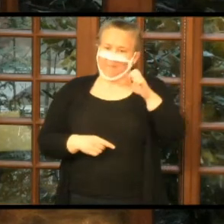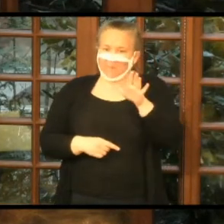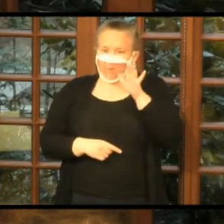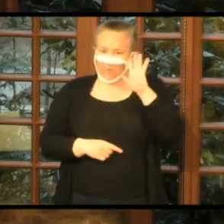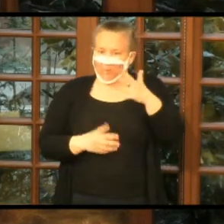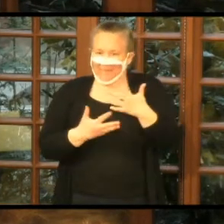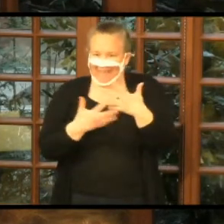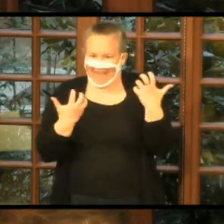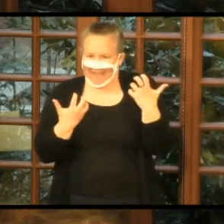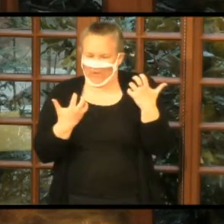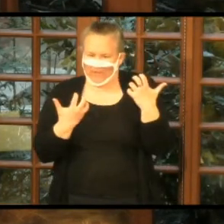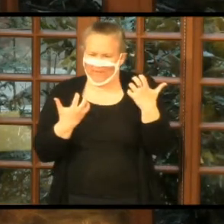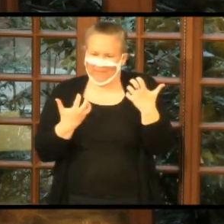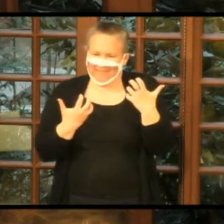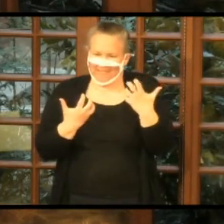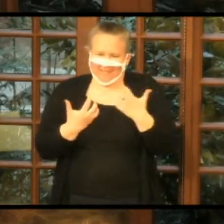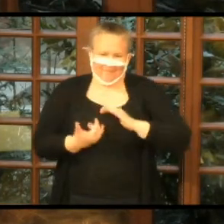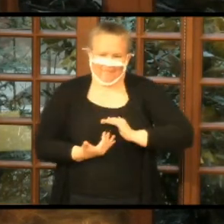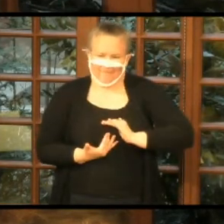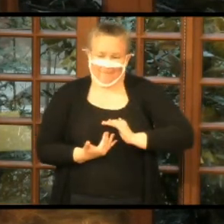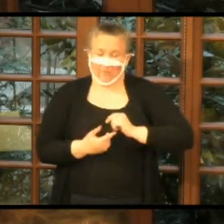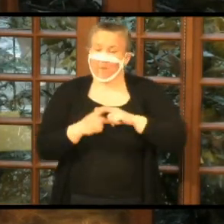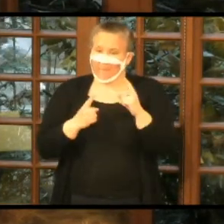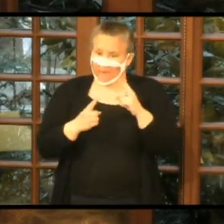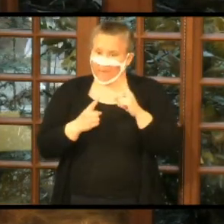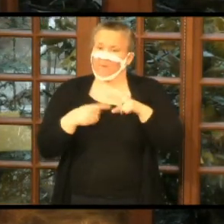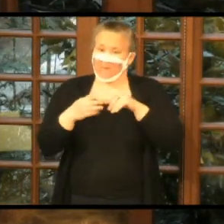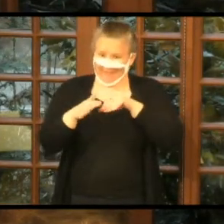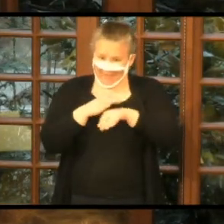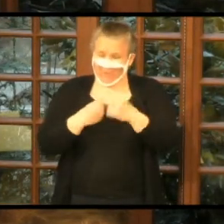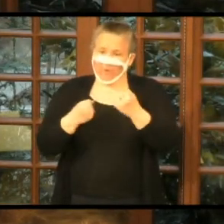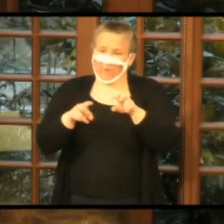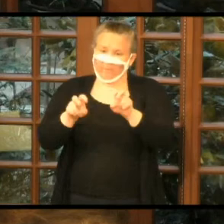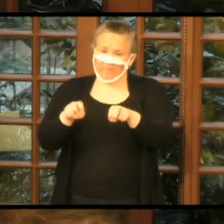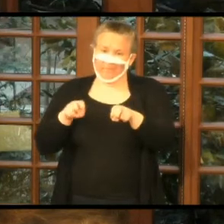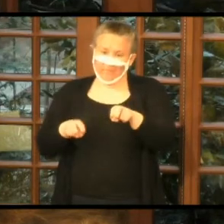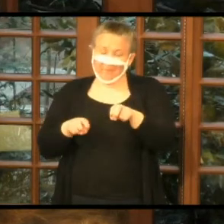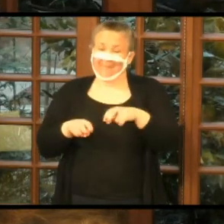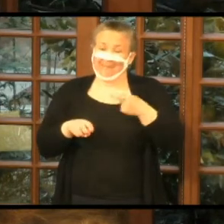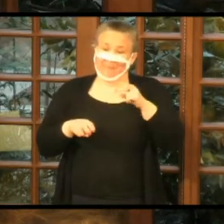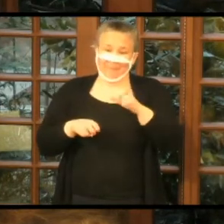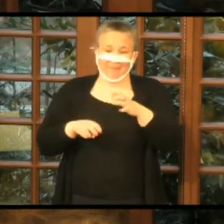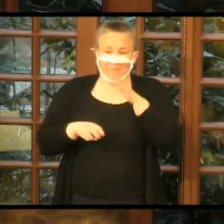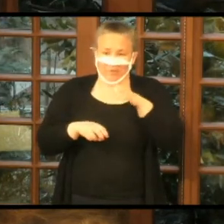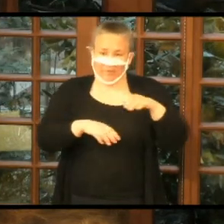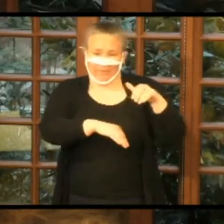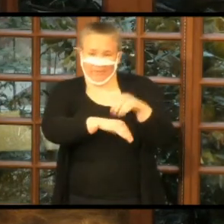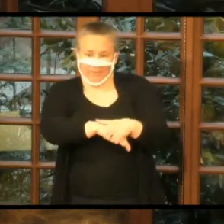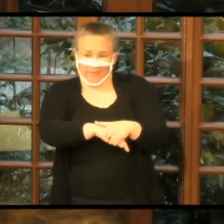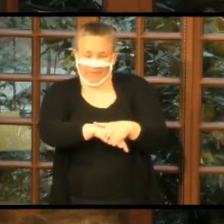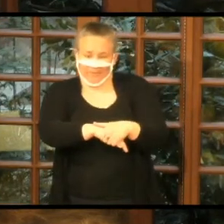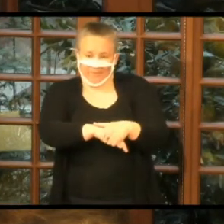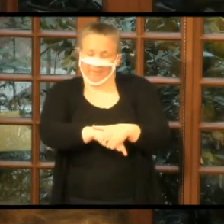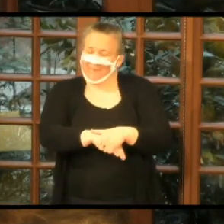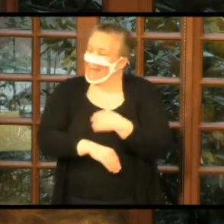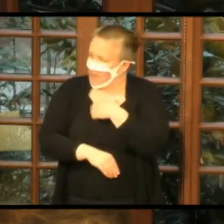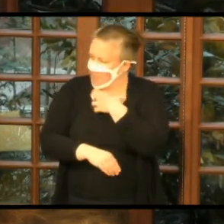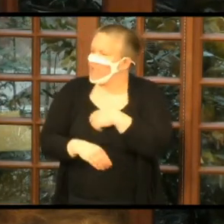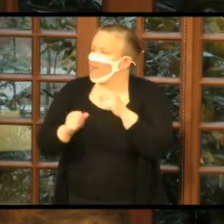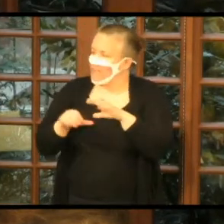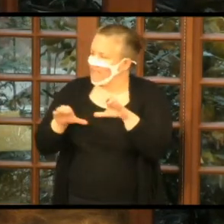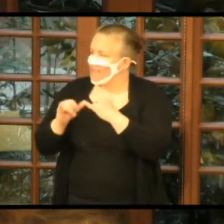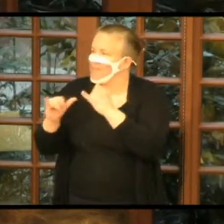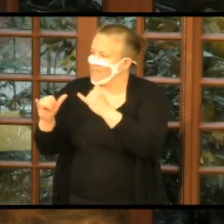angry, furious even. But when they got into the car, Pete's mother grabbed her hand and said, I wish I could have